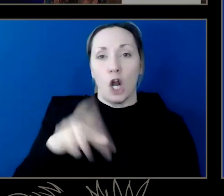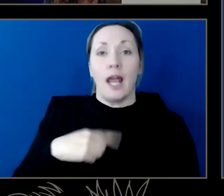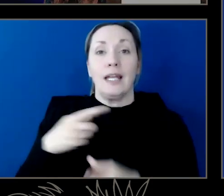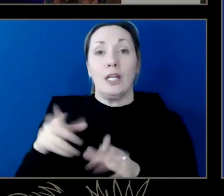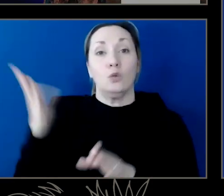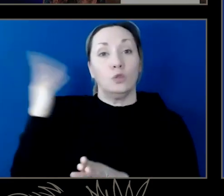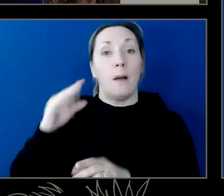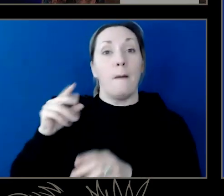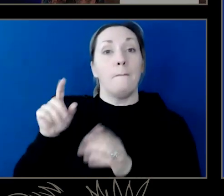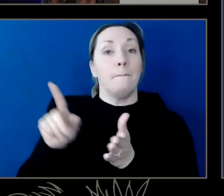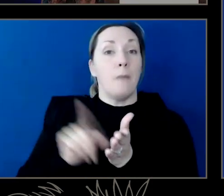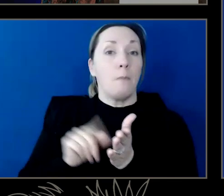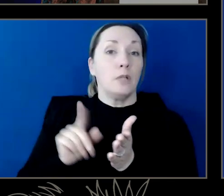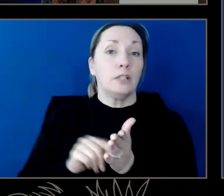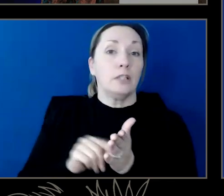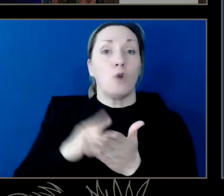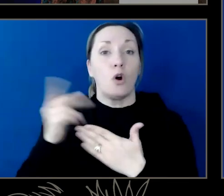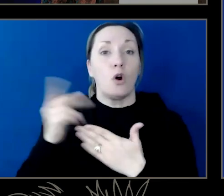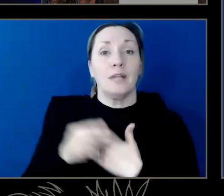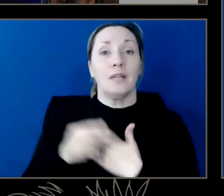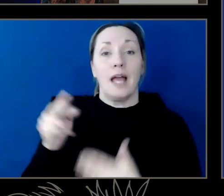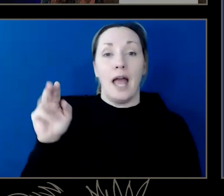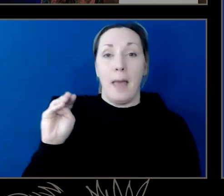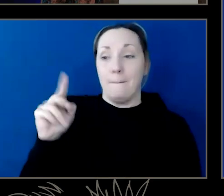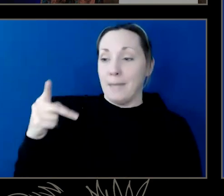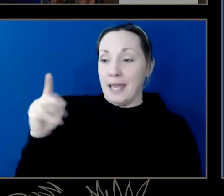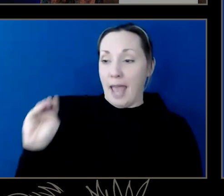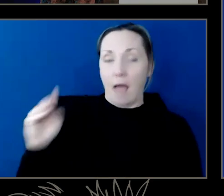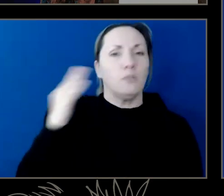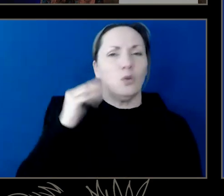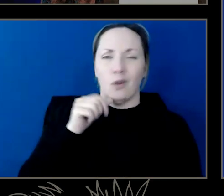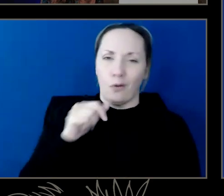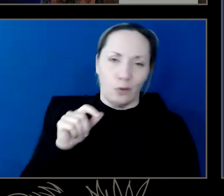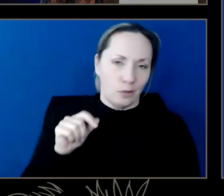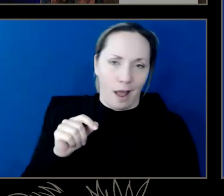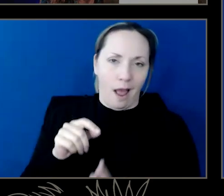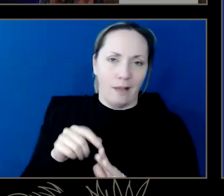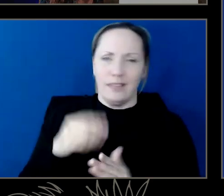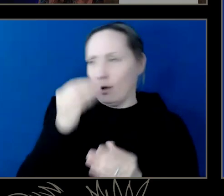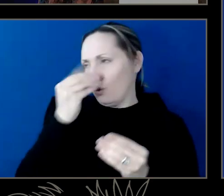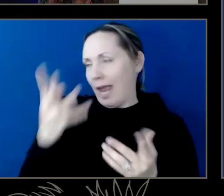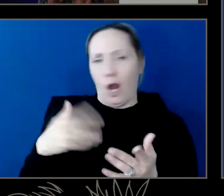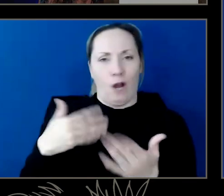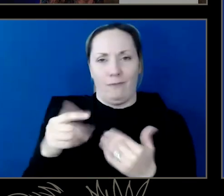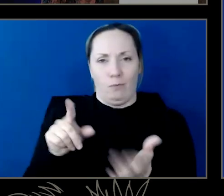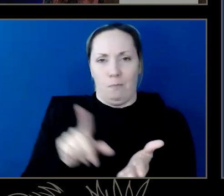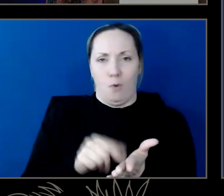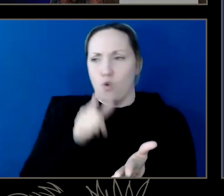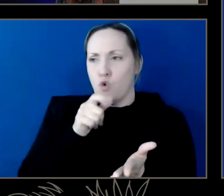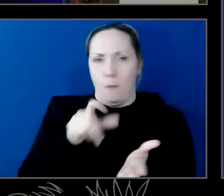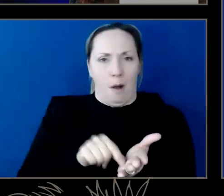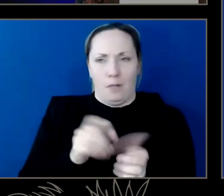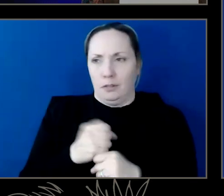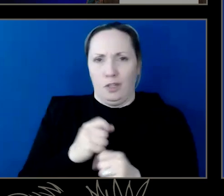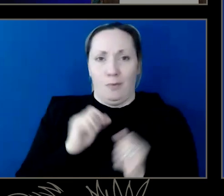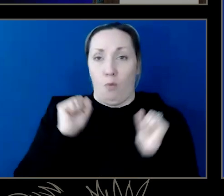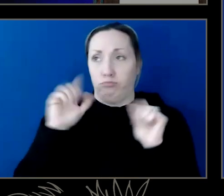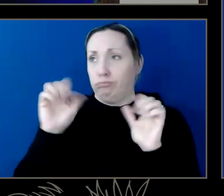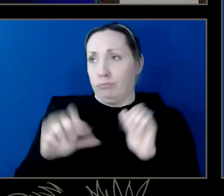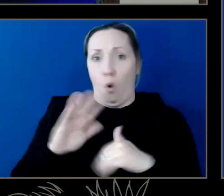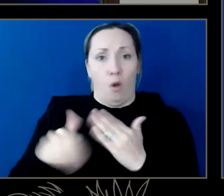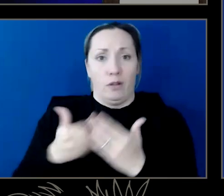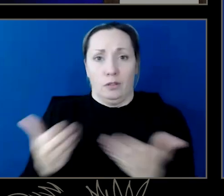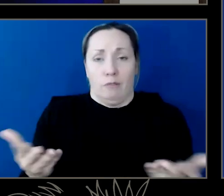programs on NPM. And if anyone is familiar with NPM, you know they're not exactly picky with what you can publish on there. You can put all your crap, nobody